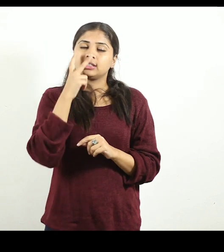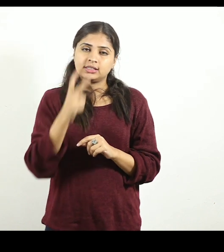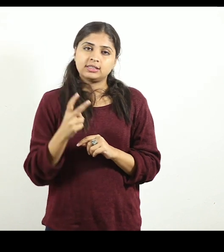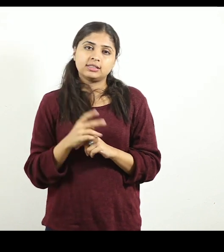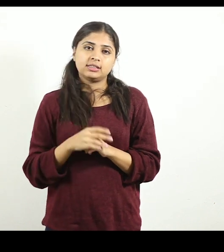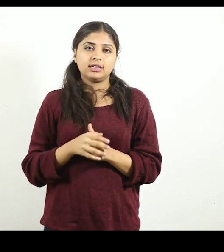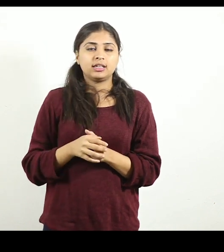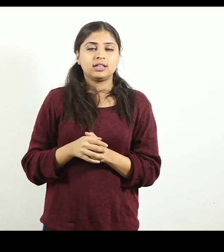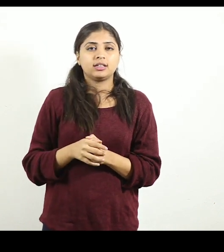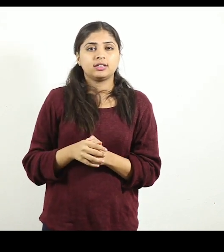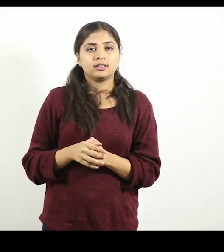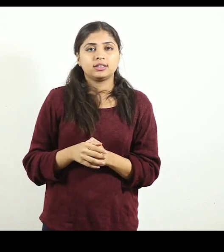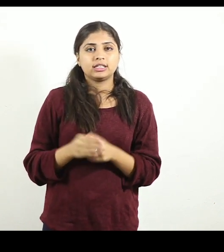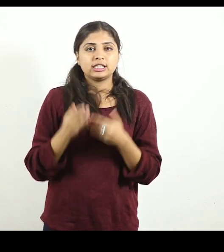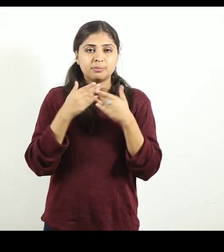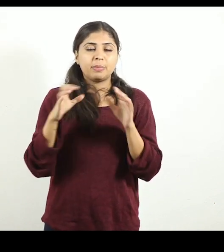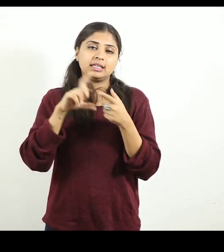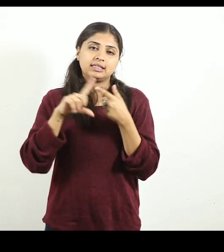the split cells.